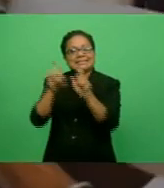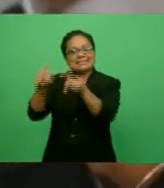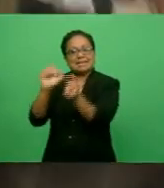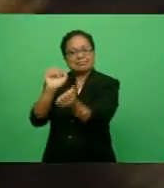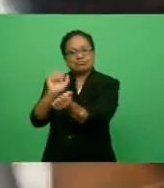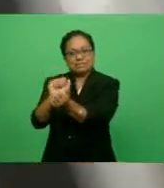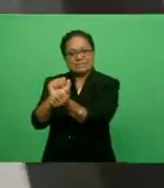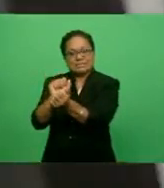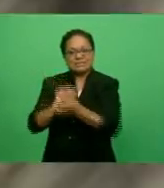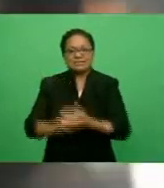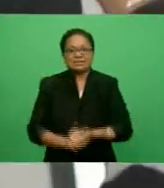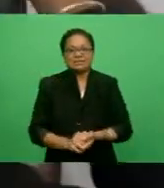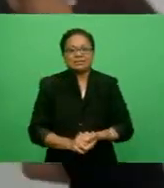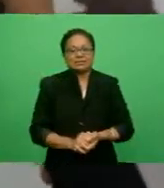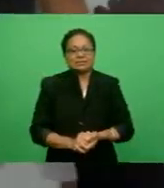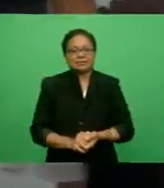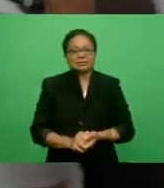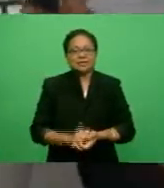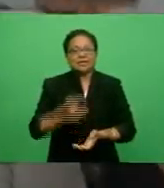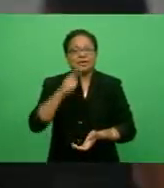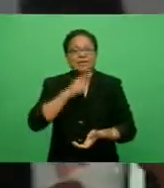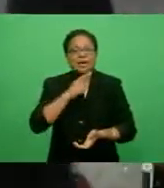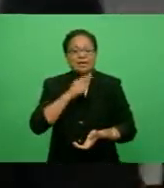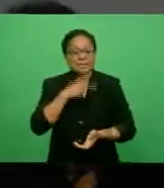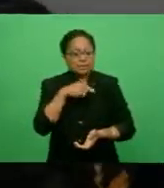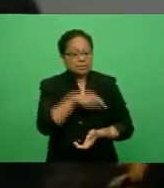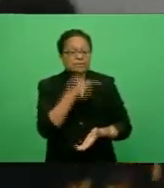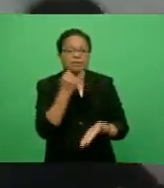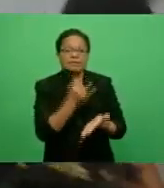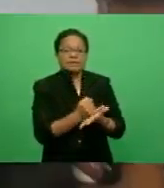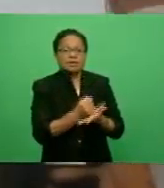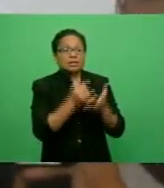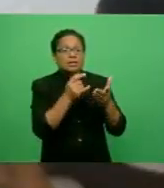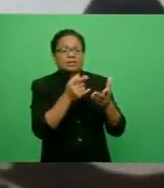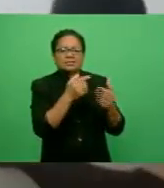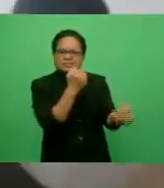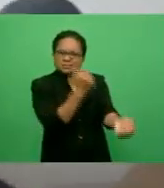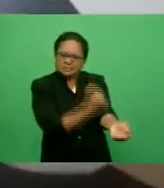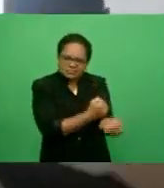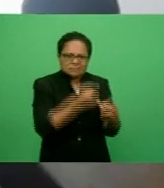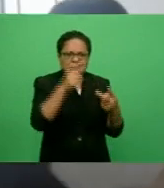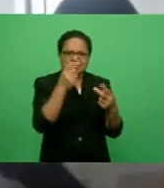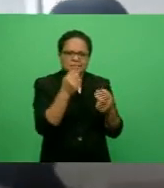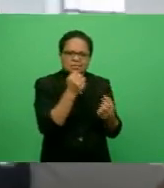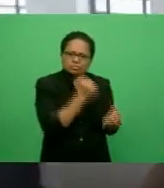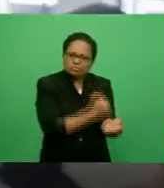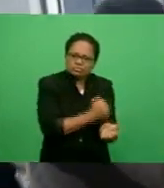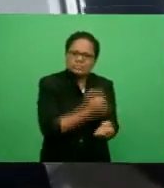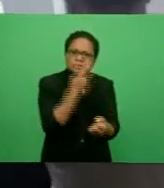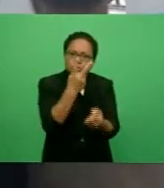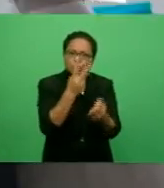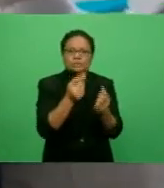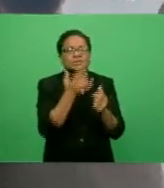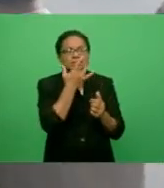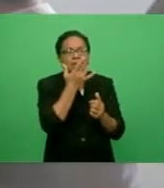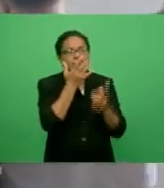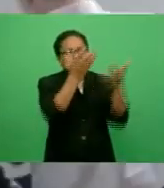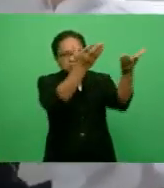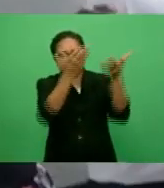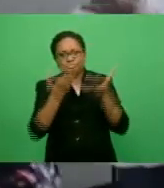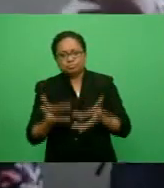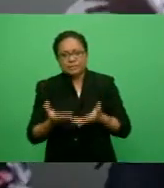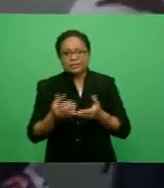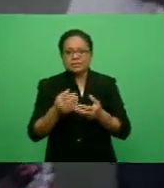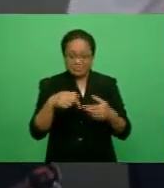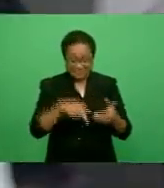of appeal. Nicolich was convicted of importing cocaine and methamphetamine worth an estimated $30 million and also of